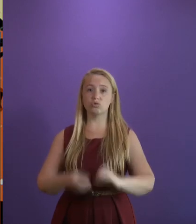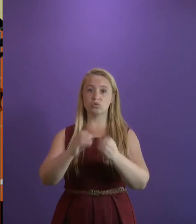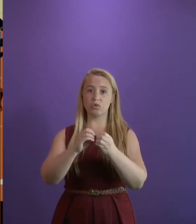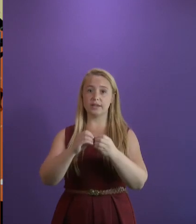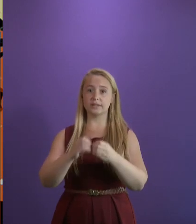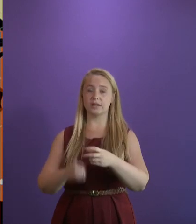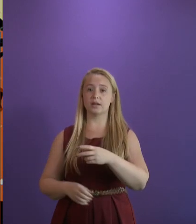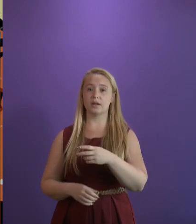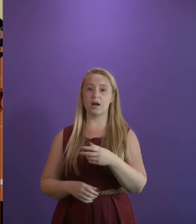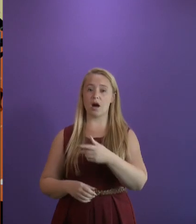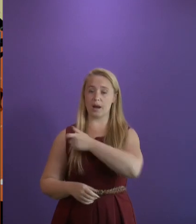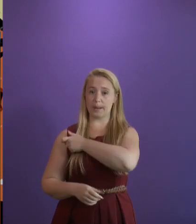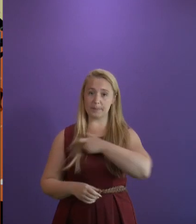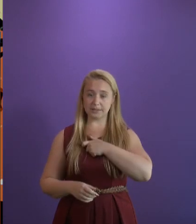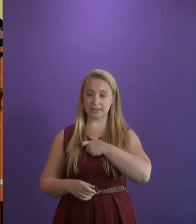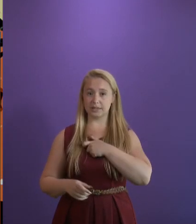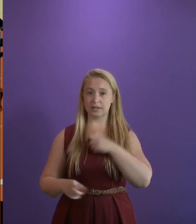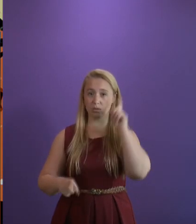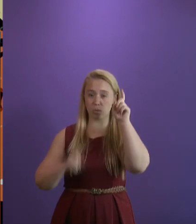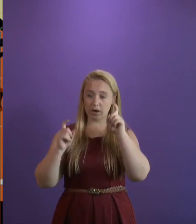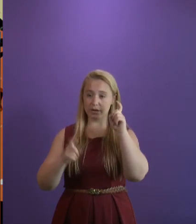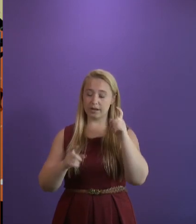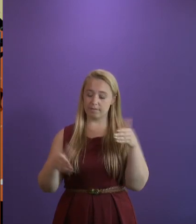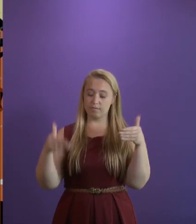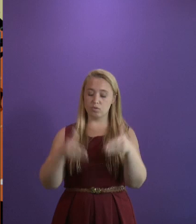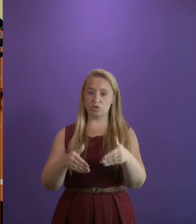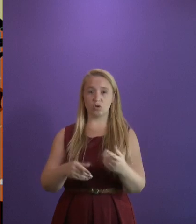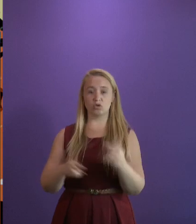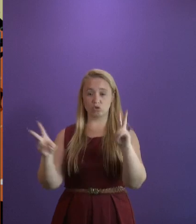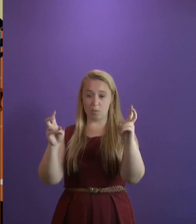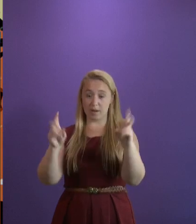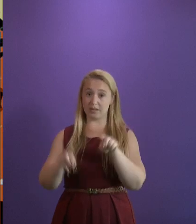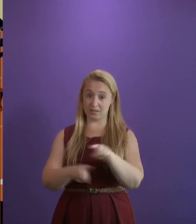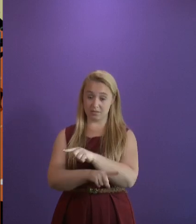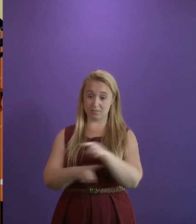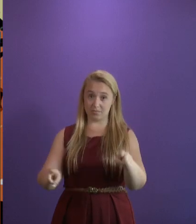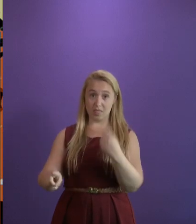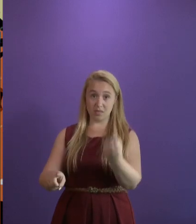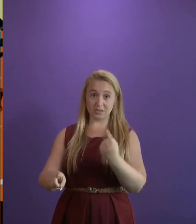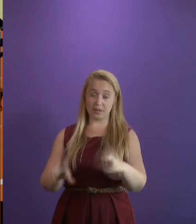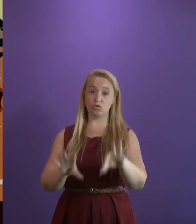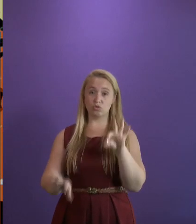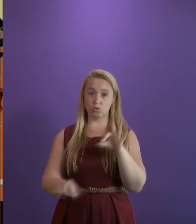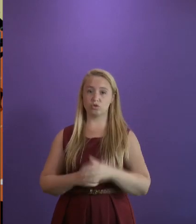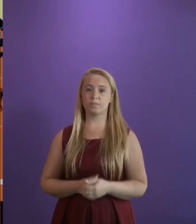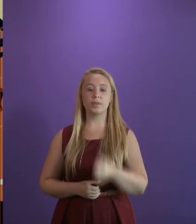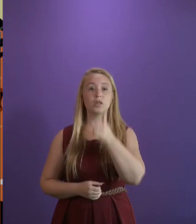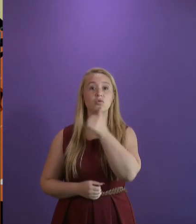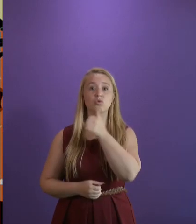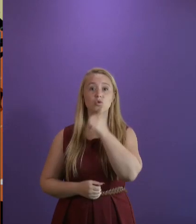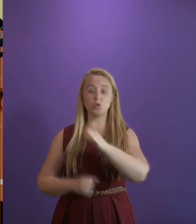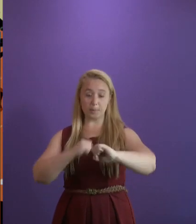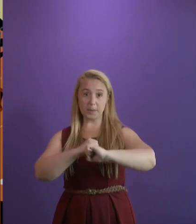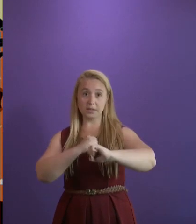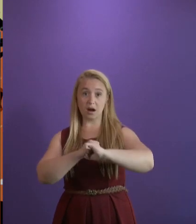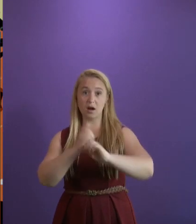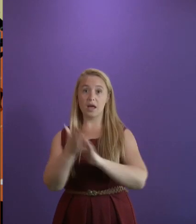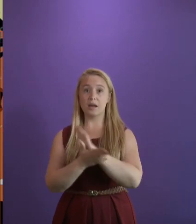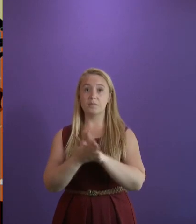it focuses on a topic of their choice. It uses innovative new media, and the group connects diverse young